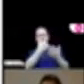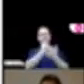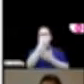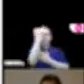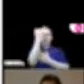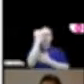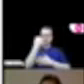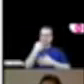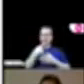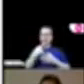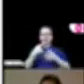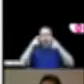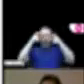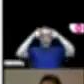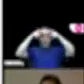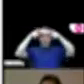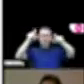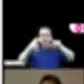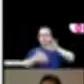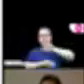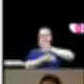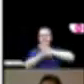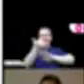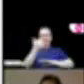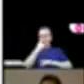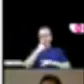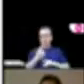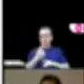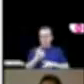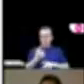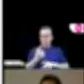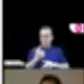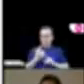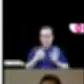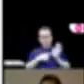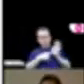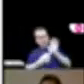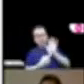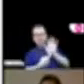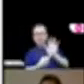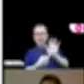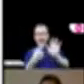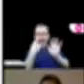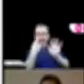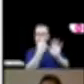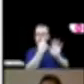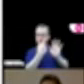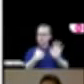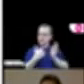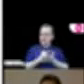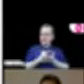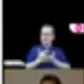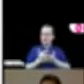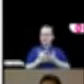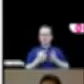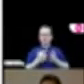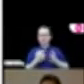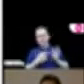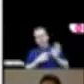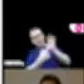their accommodation because we couldn't provide enough evidence that we are lesbians, that we are bisexual